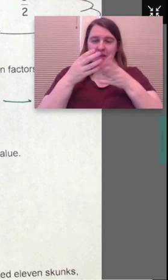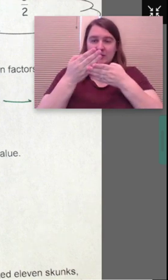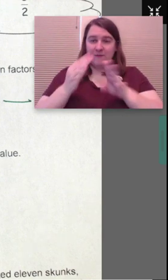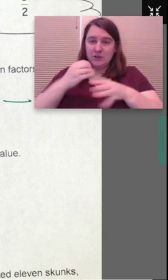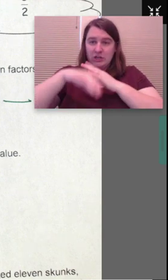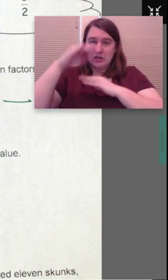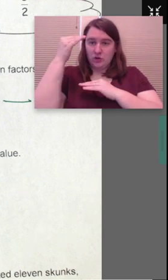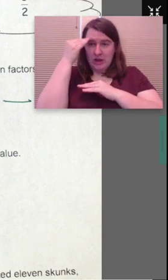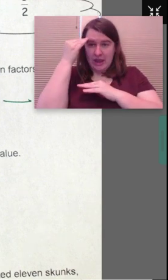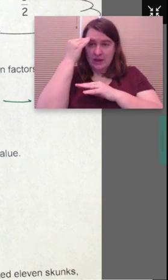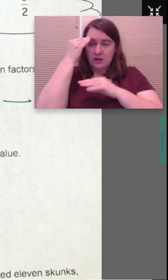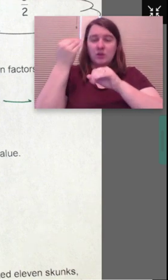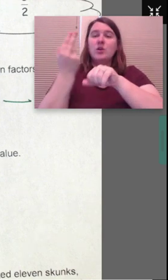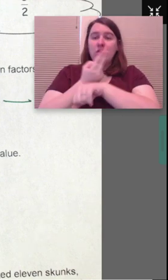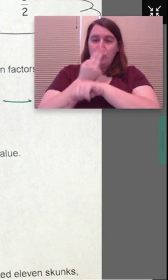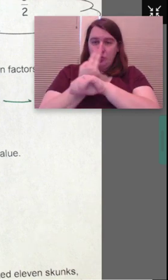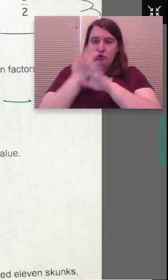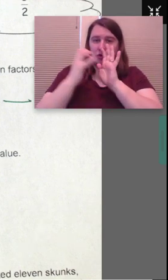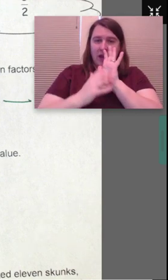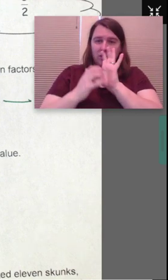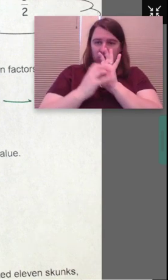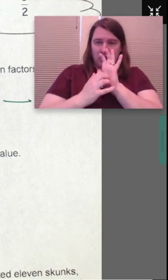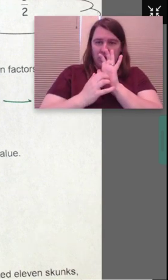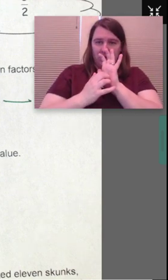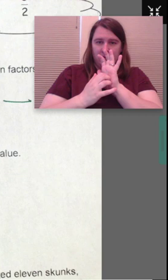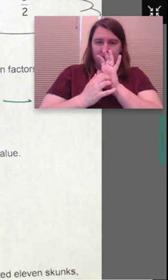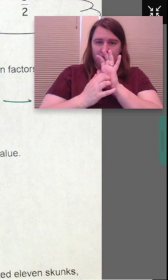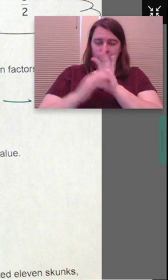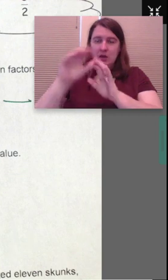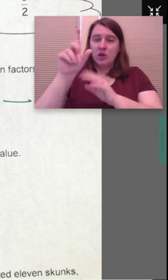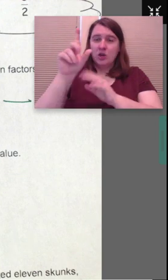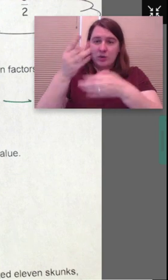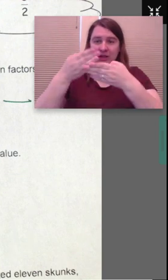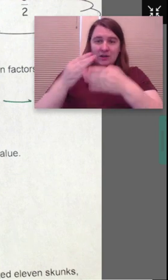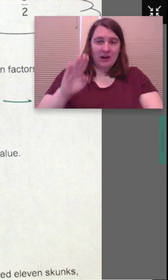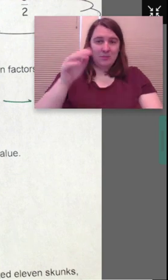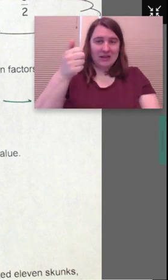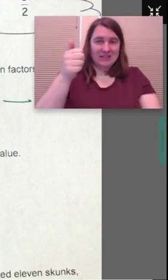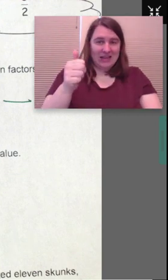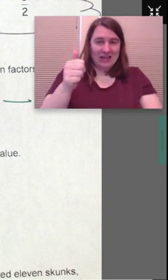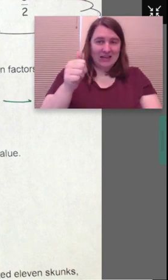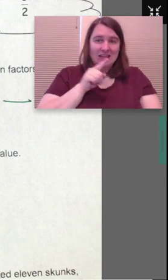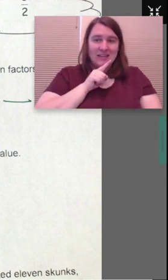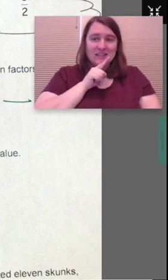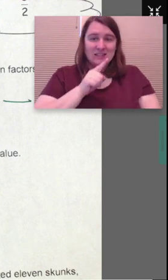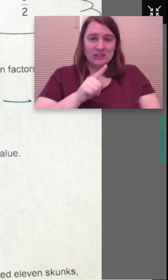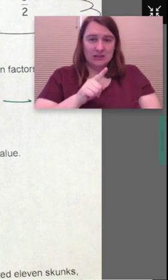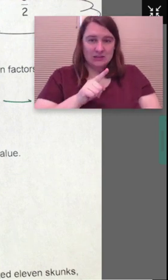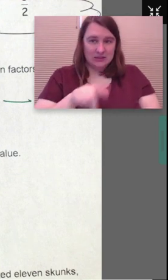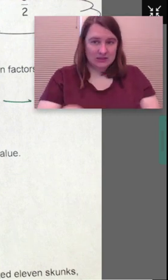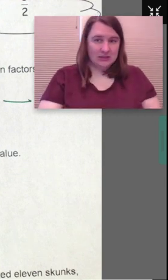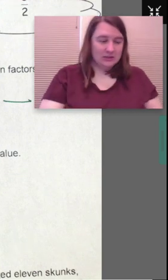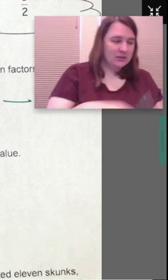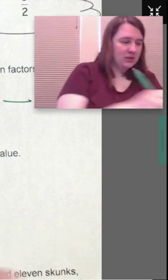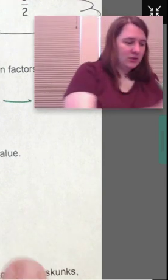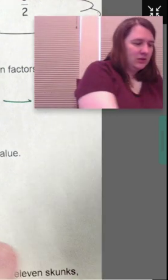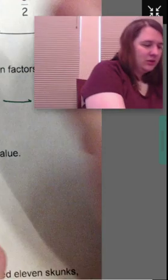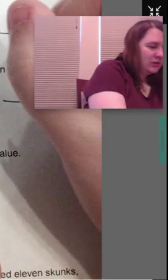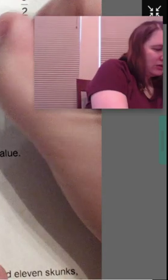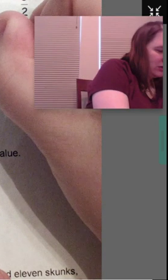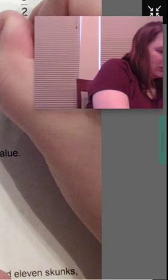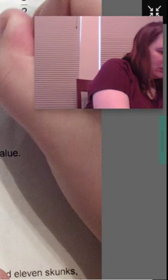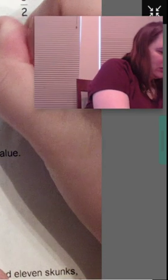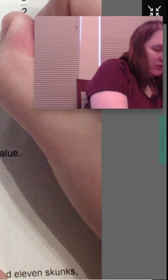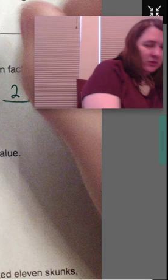do the division in your head, use your calculator. 20 divided by 10 is